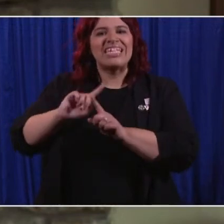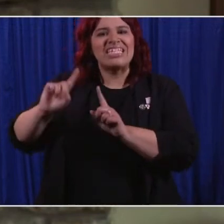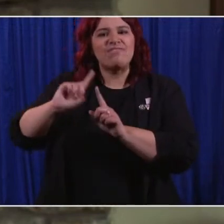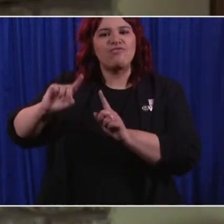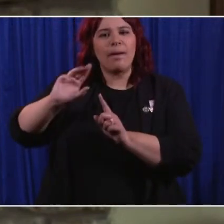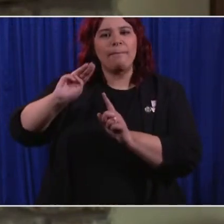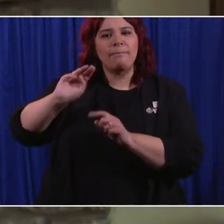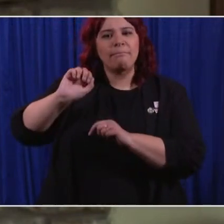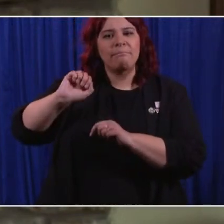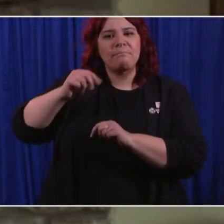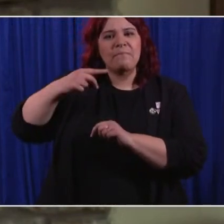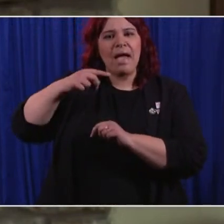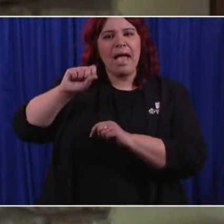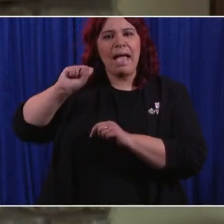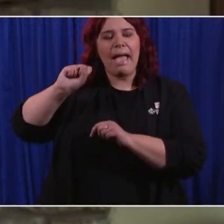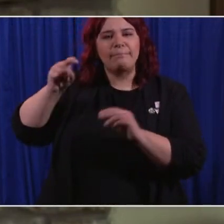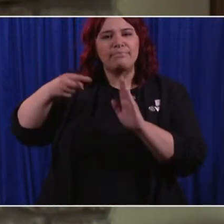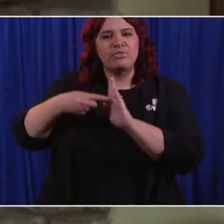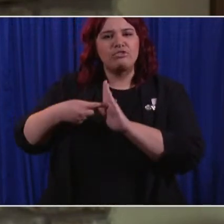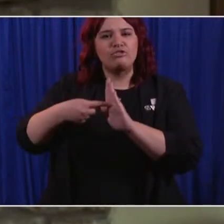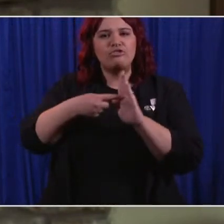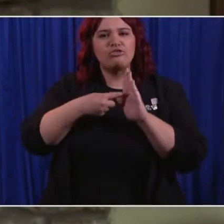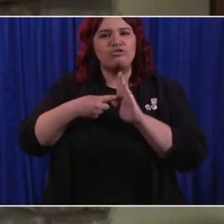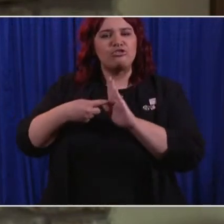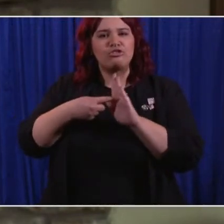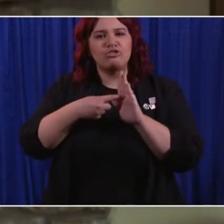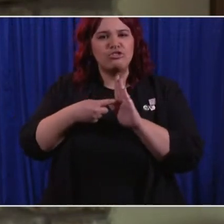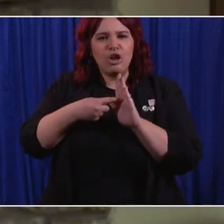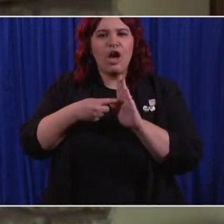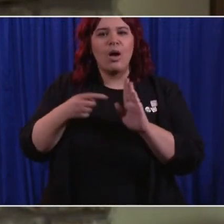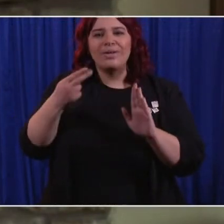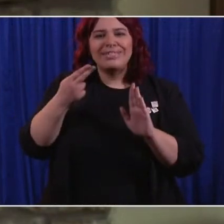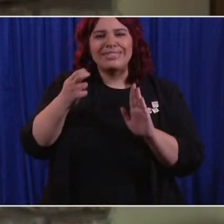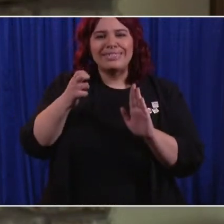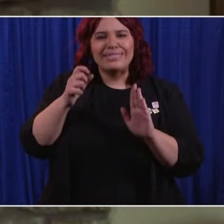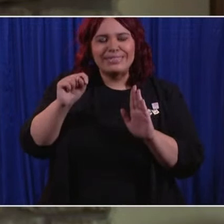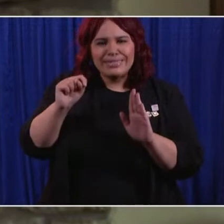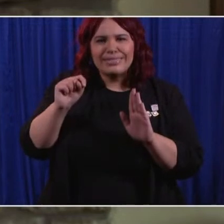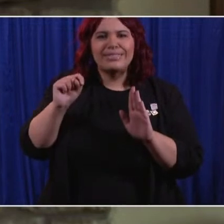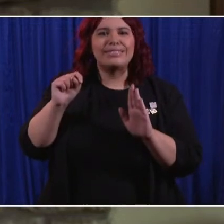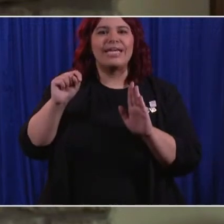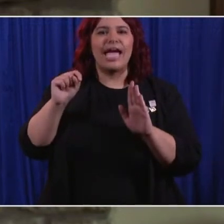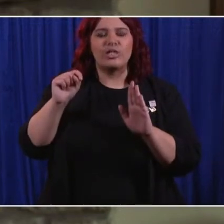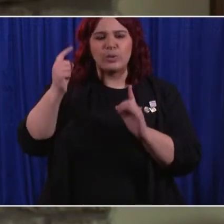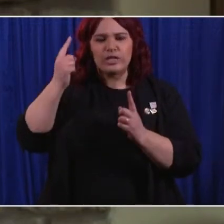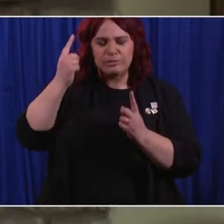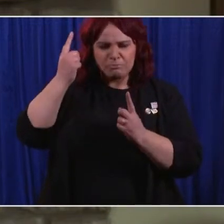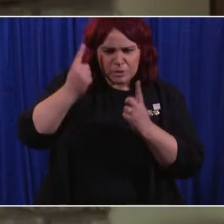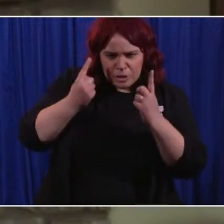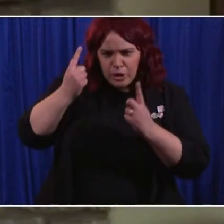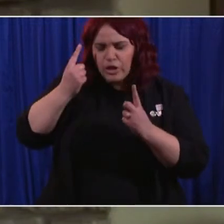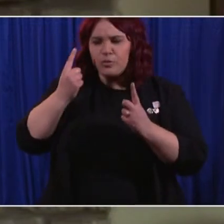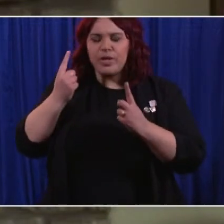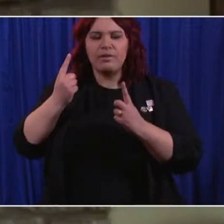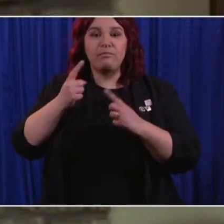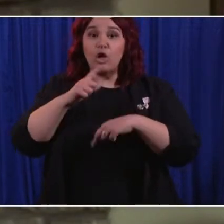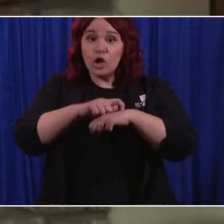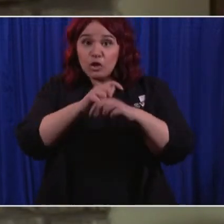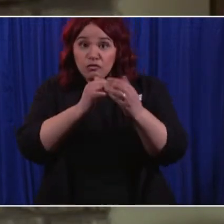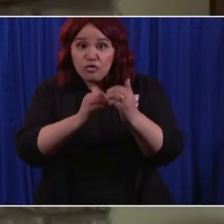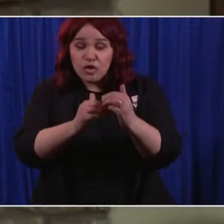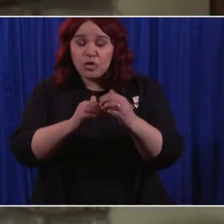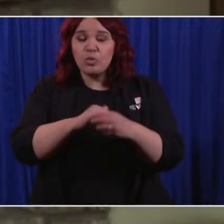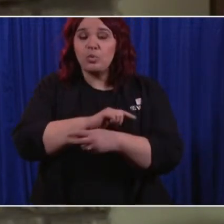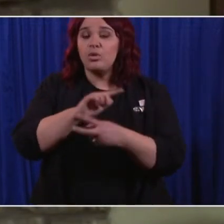different factors, different numbers when pulling those together. When we were looking at the curfew, you looked at death numbers. Now, when we're looking